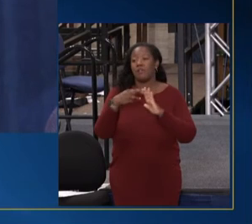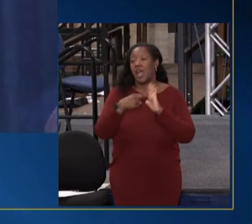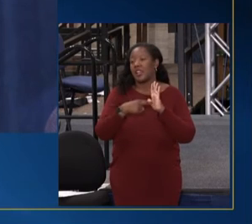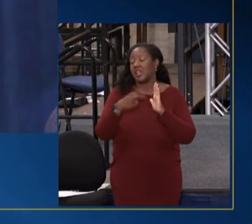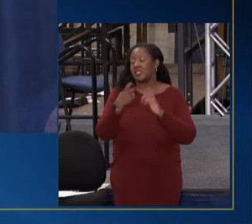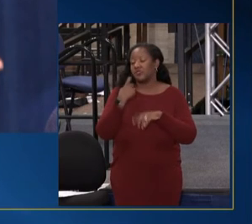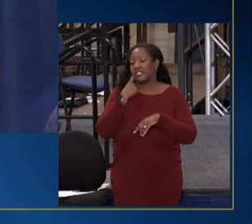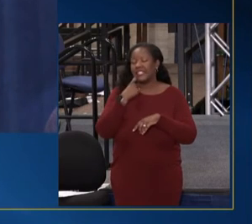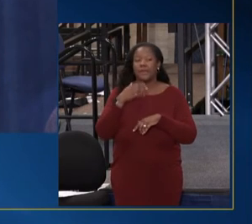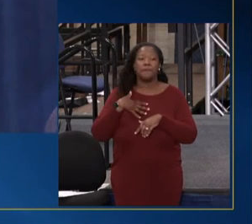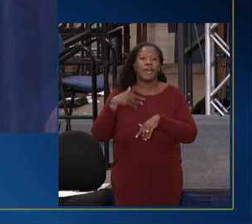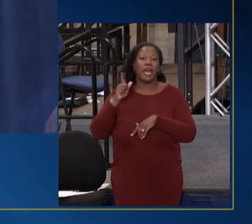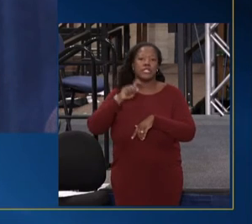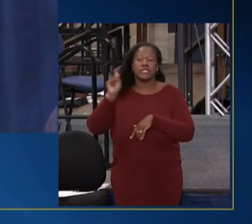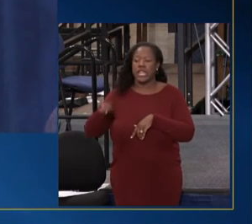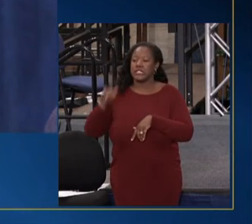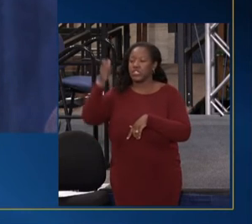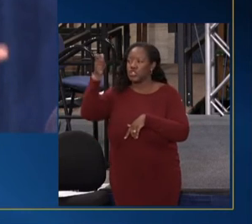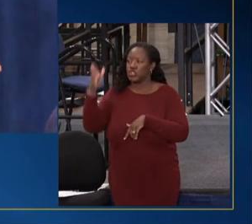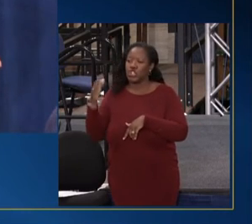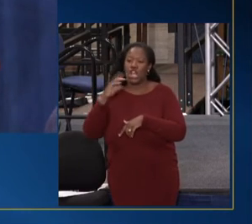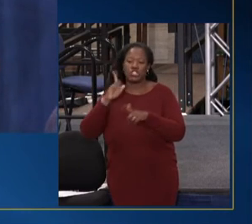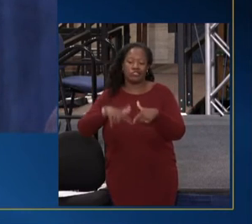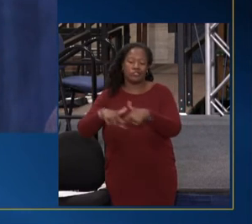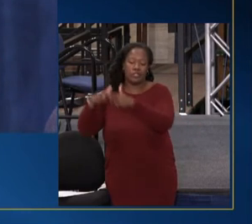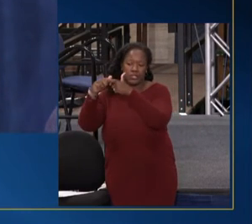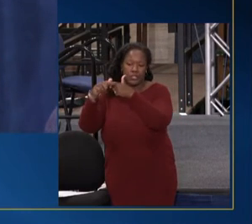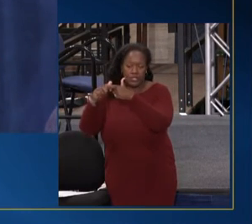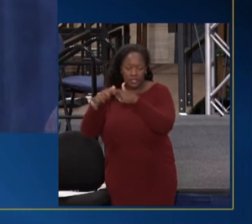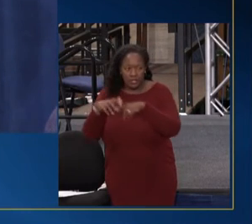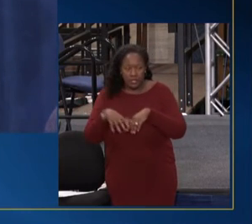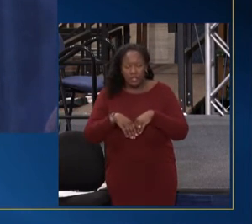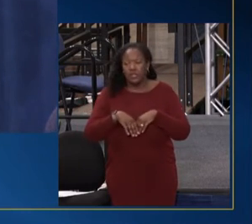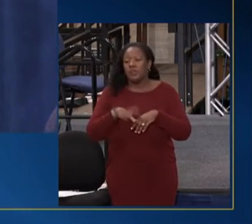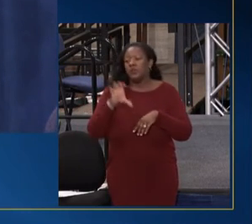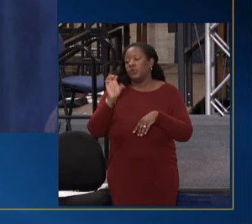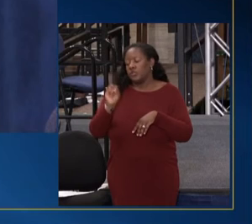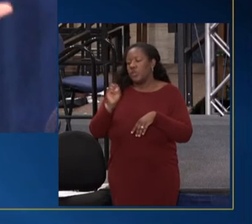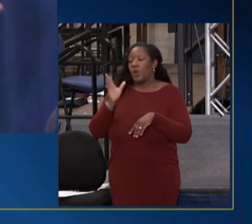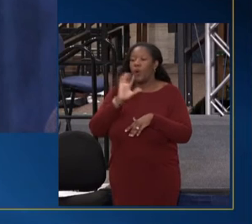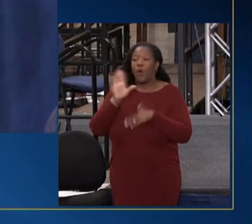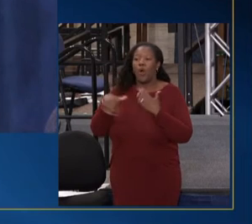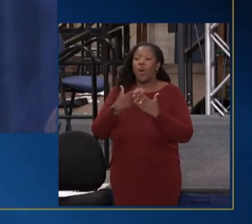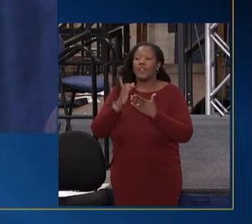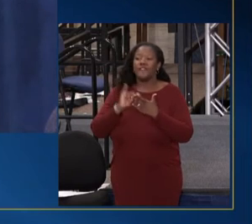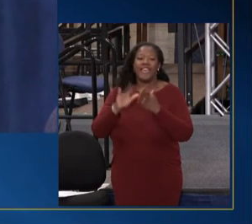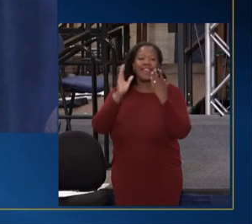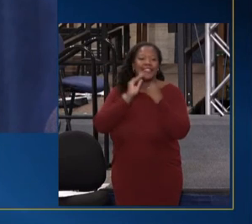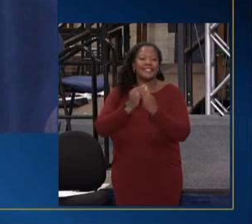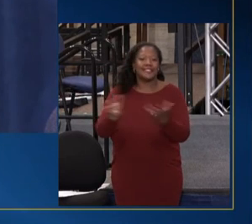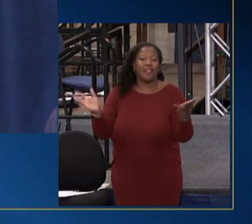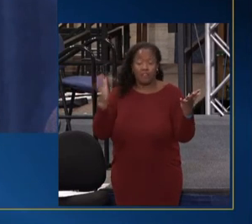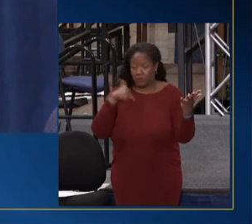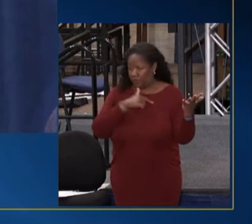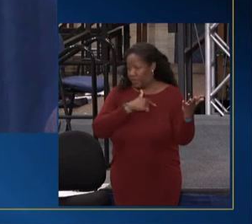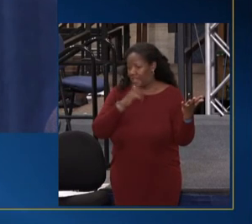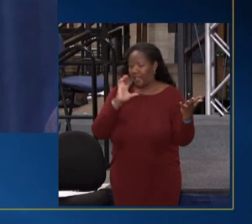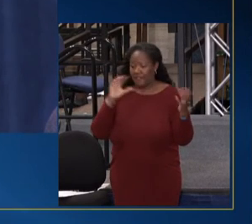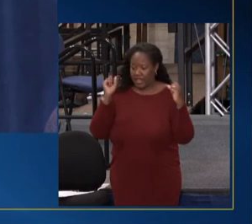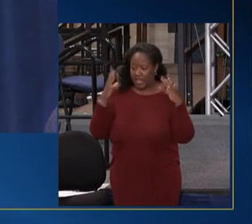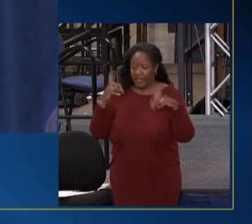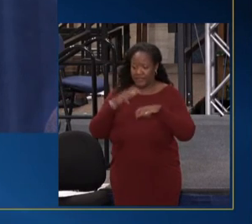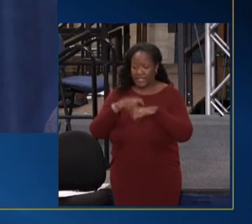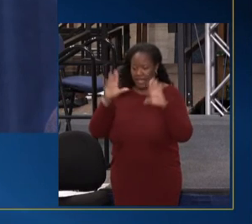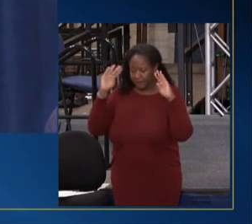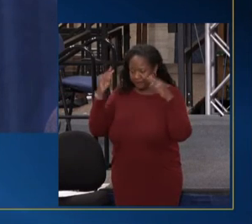halted by a judge in Texas with respect to that guidance to a certain extent. So that is all out there. That is an area we spent a lot of time